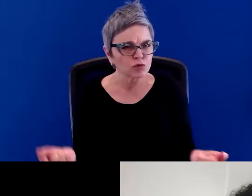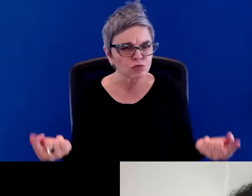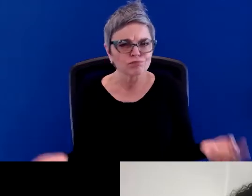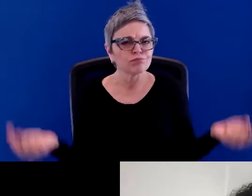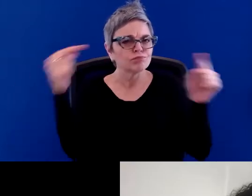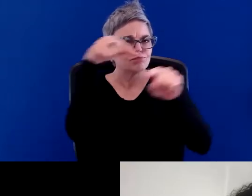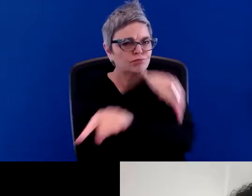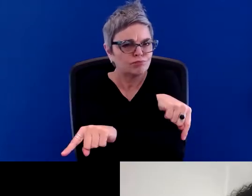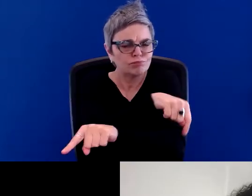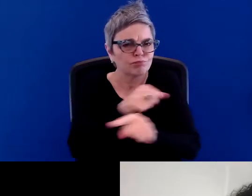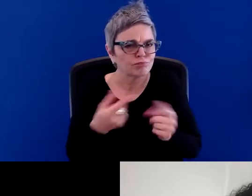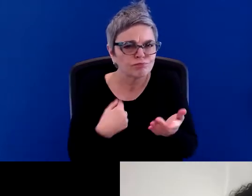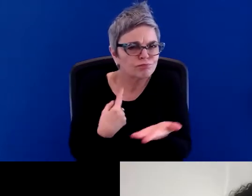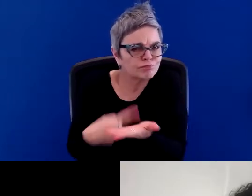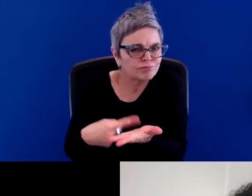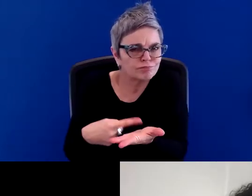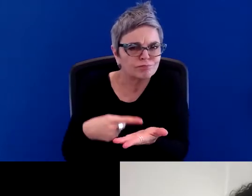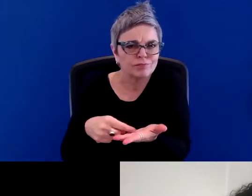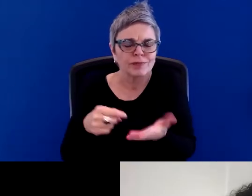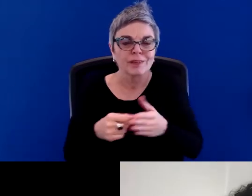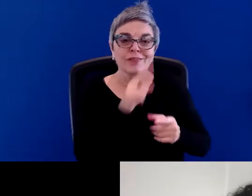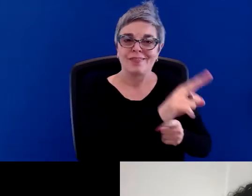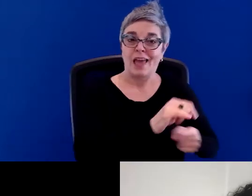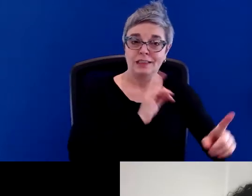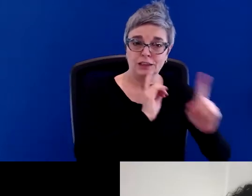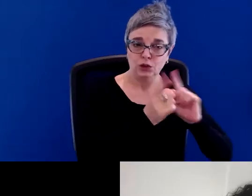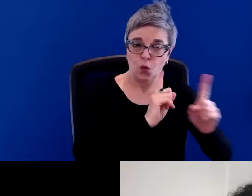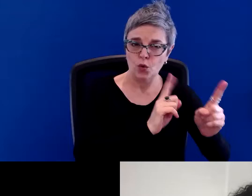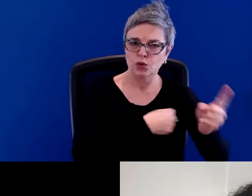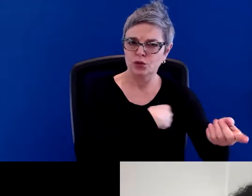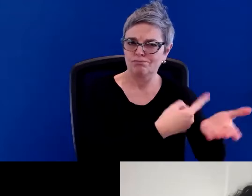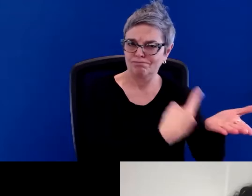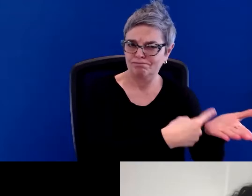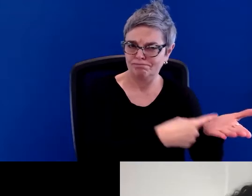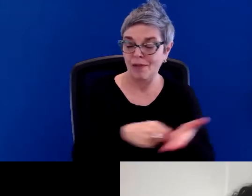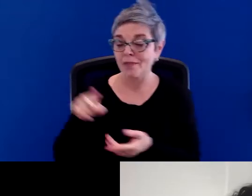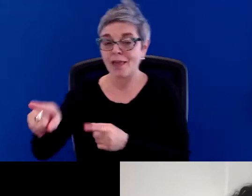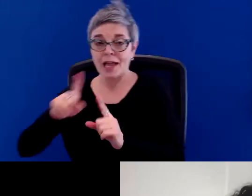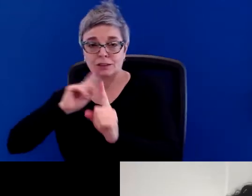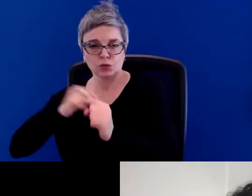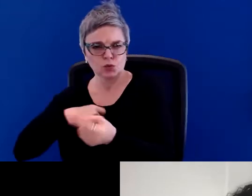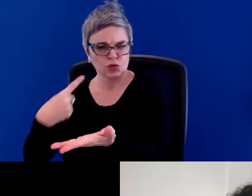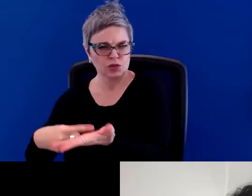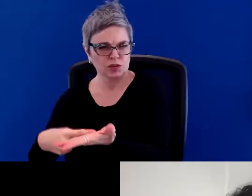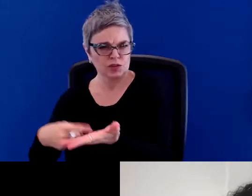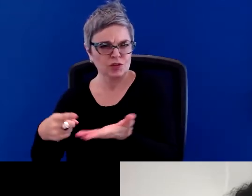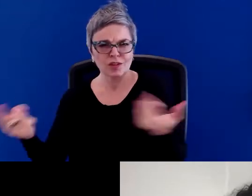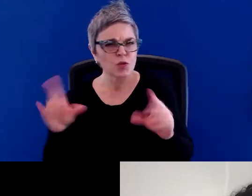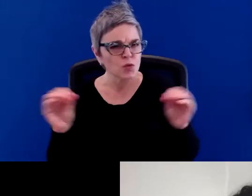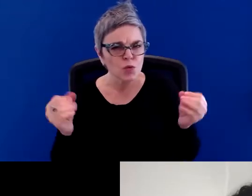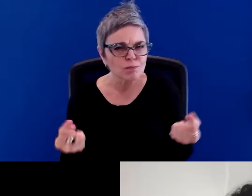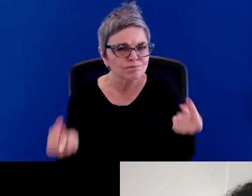and among these competing discourses or these competing digital tweet